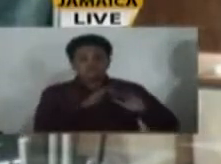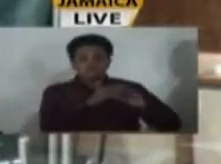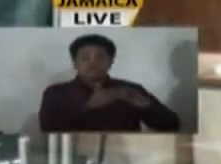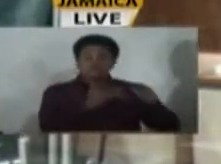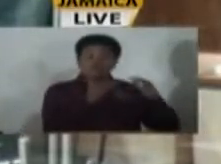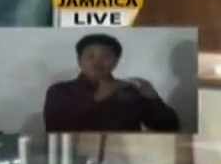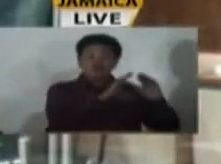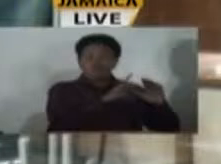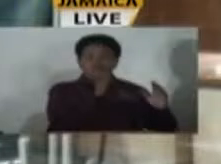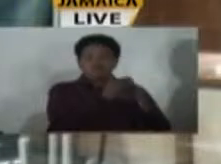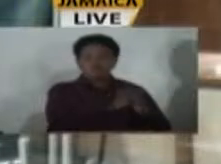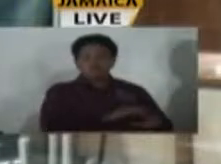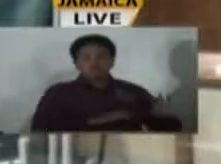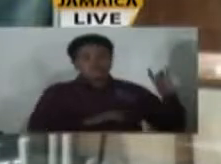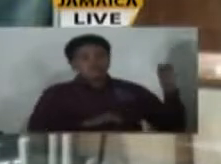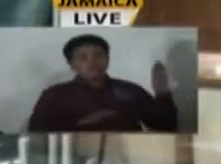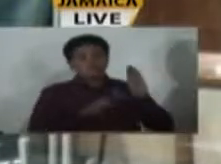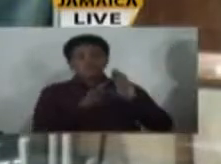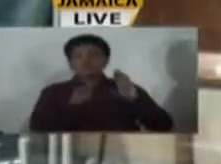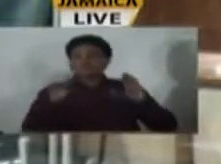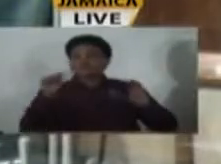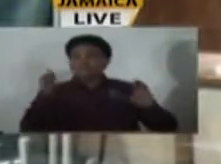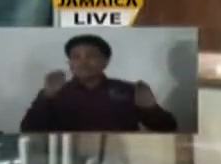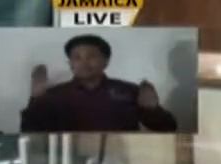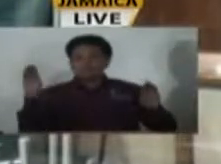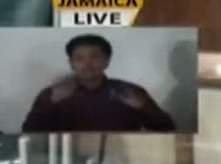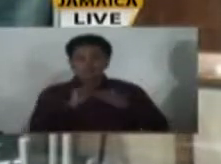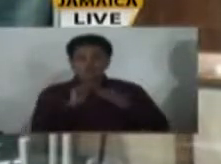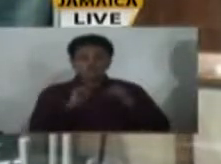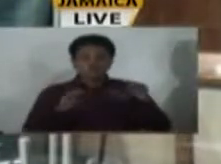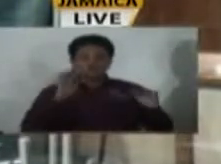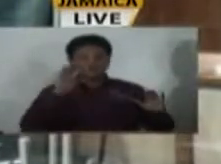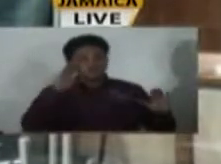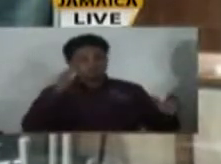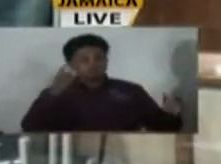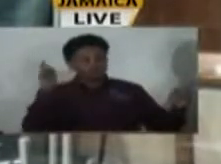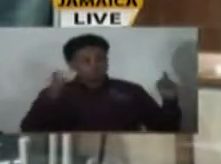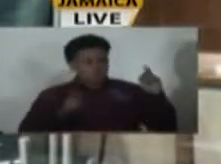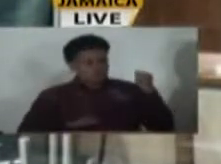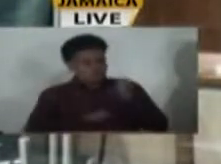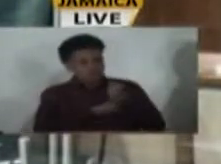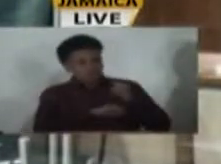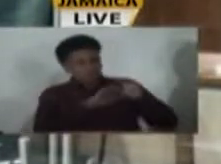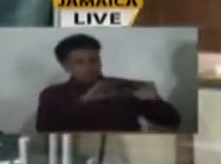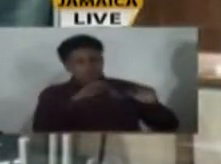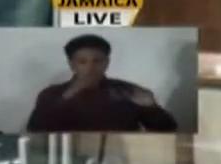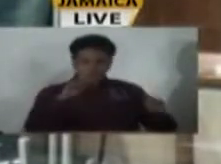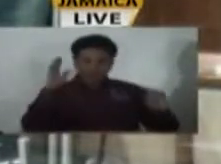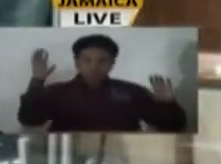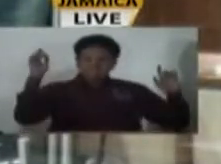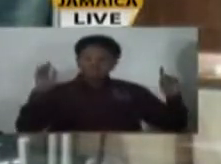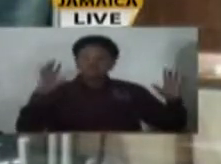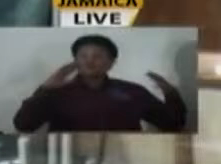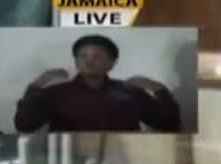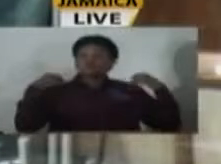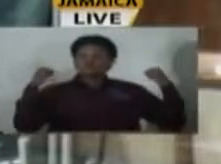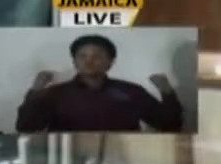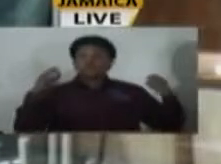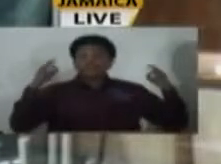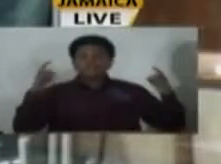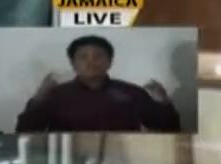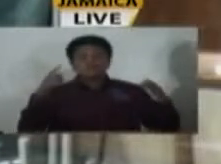equivalent of between $8 billion and $10 billion, which will be a game changer. Madam Speaker, to recover fast and